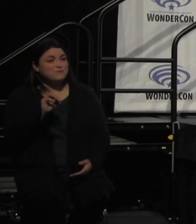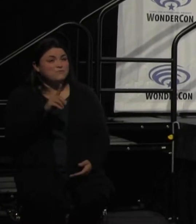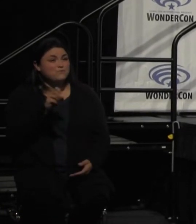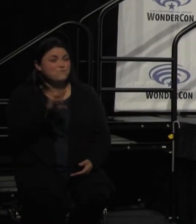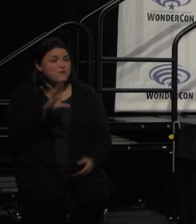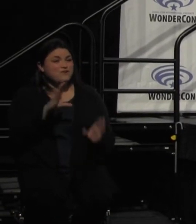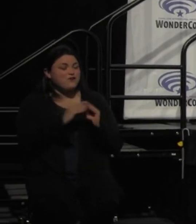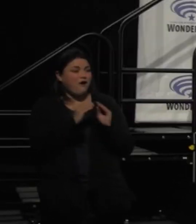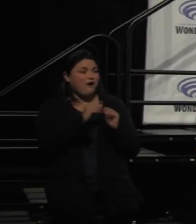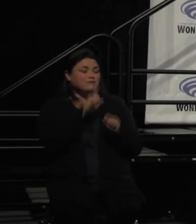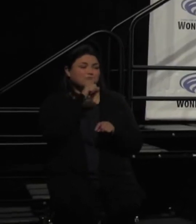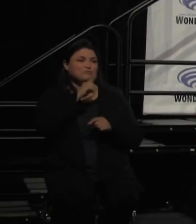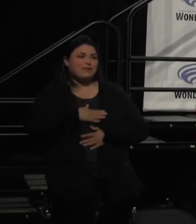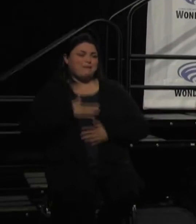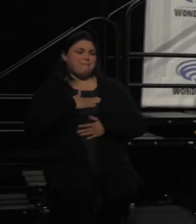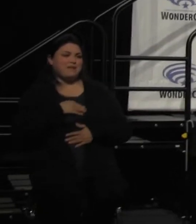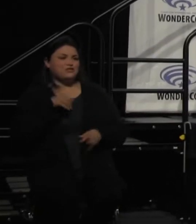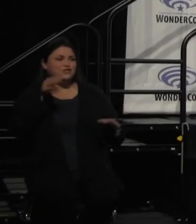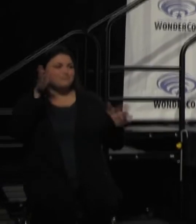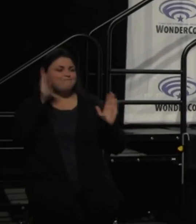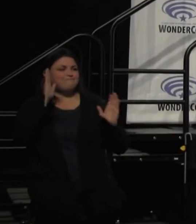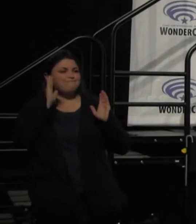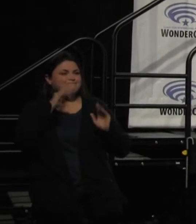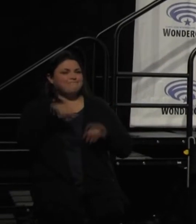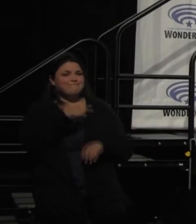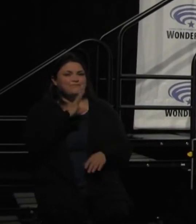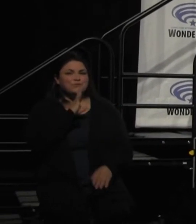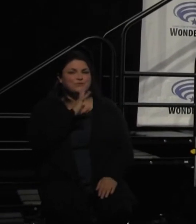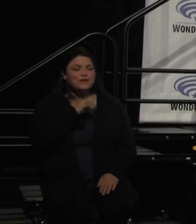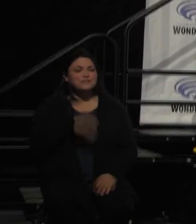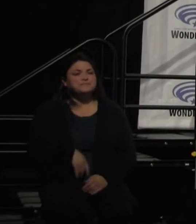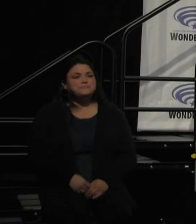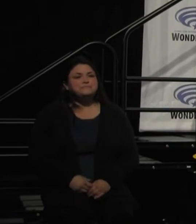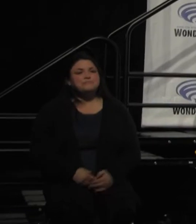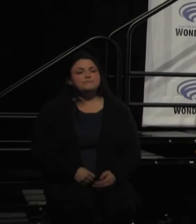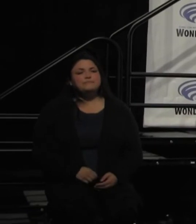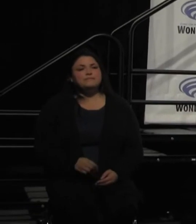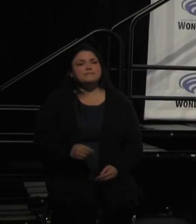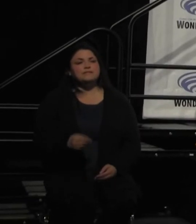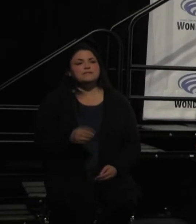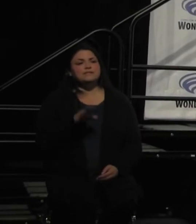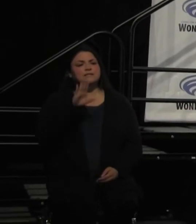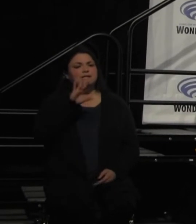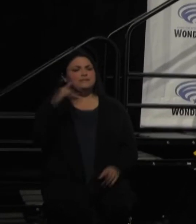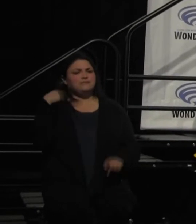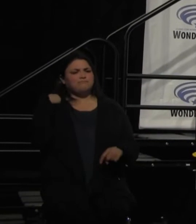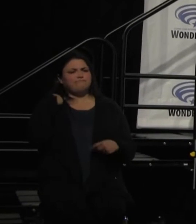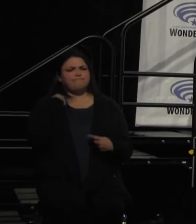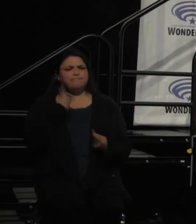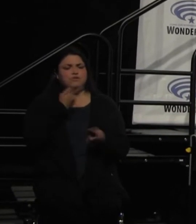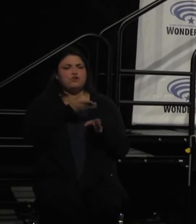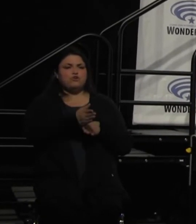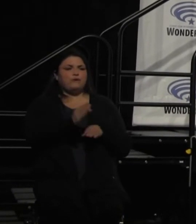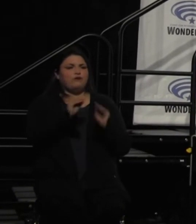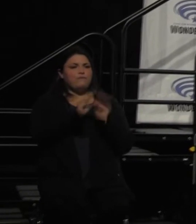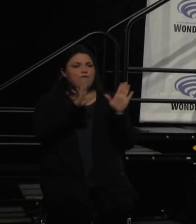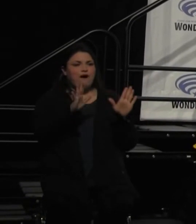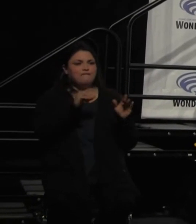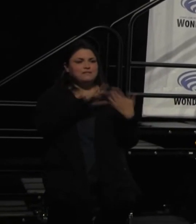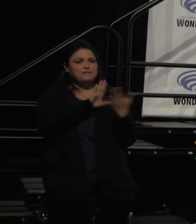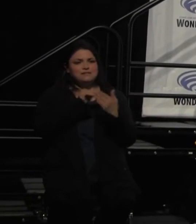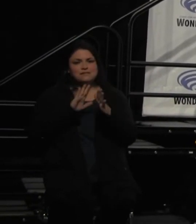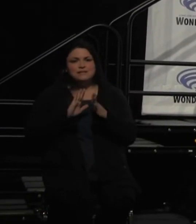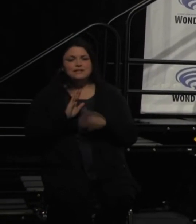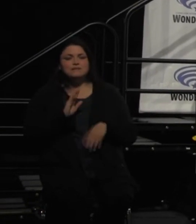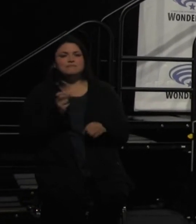pleasure to get to listen to you gentlemen talk this evening. In your long career, you've obviously come across a lot of